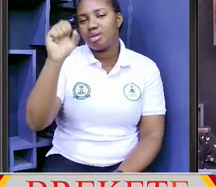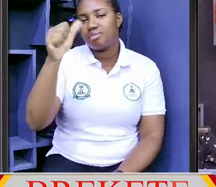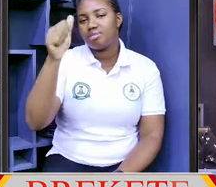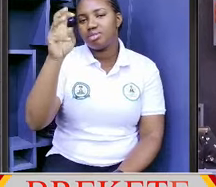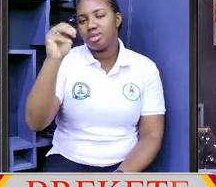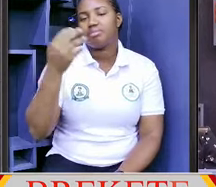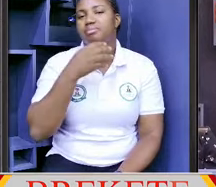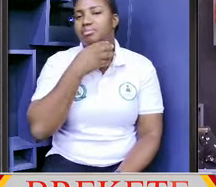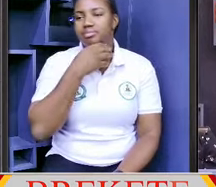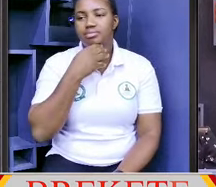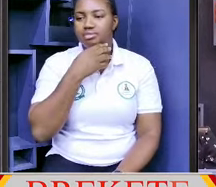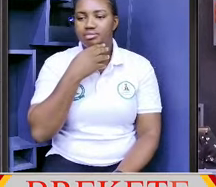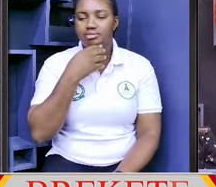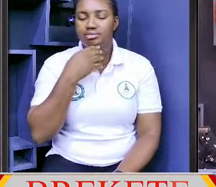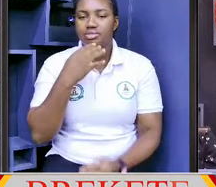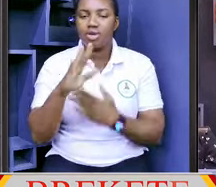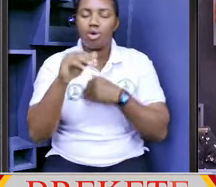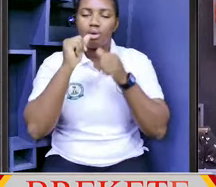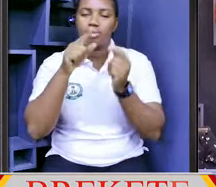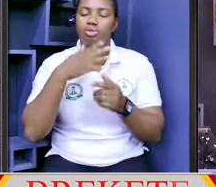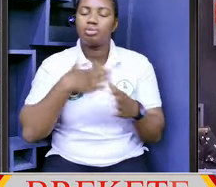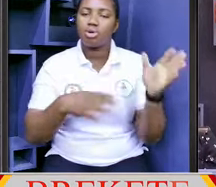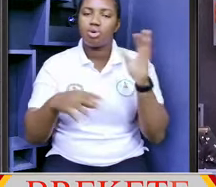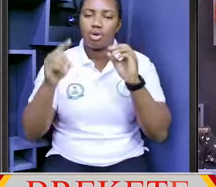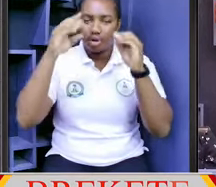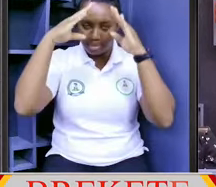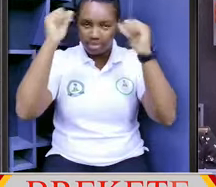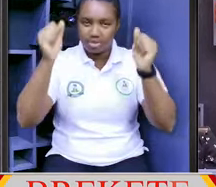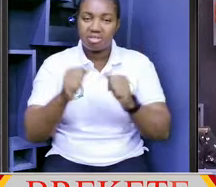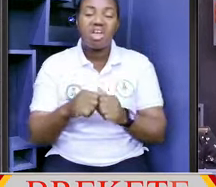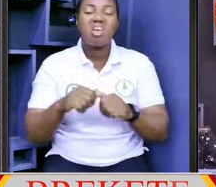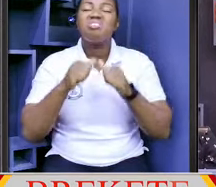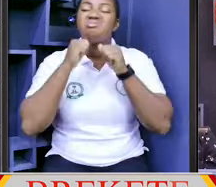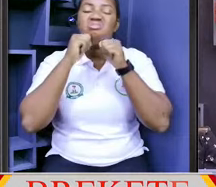my ordinary president. Chidex Eberi, say